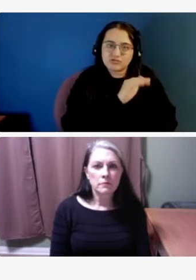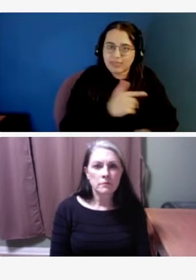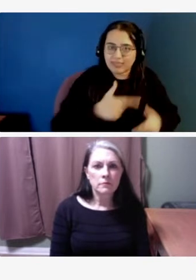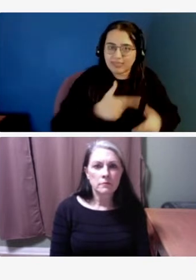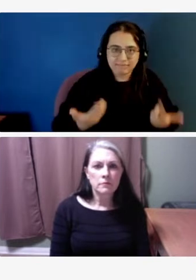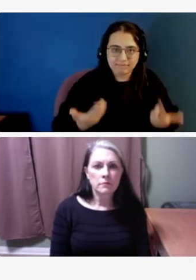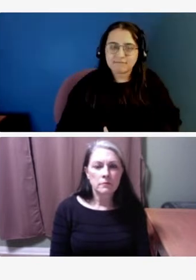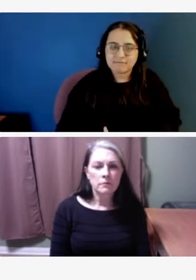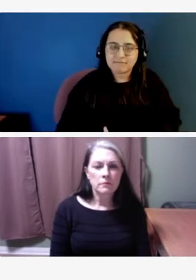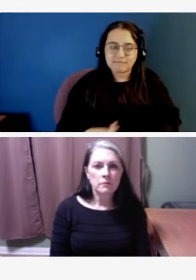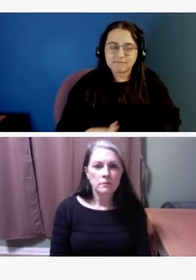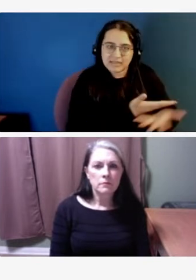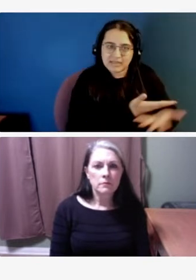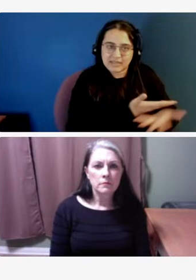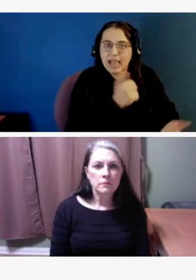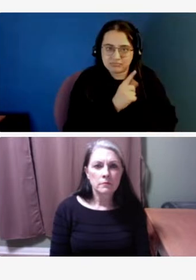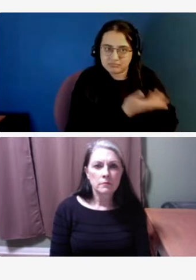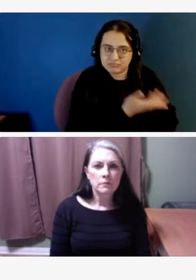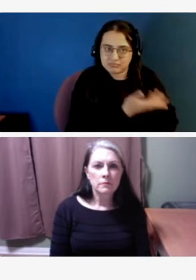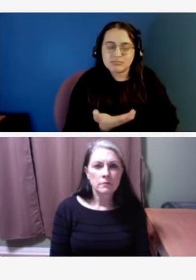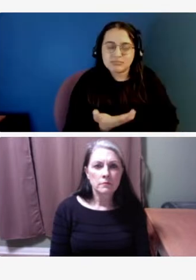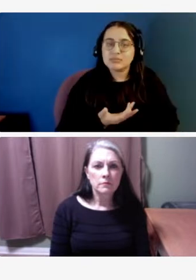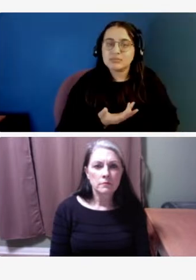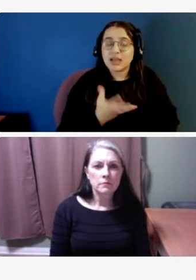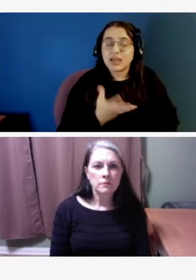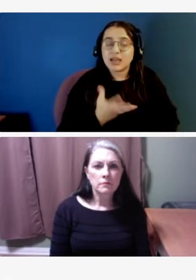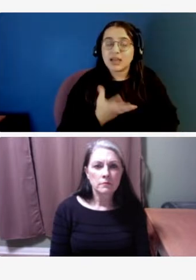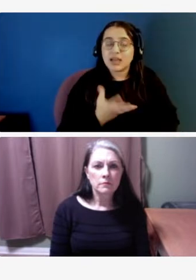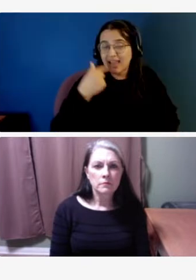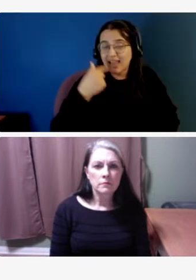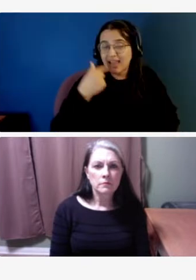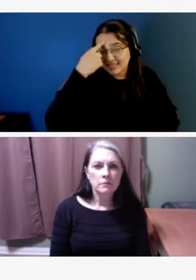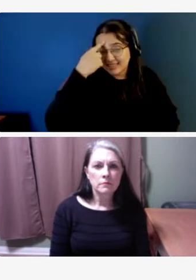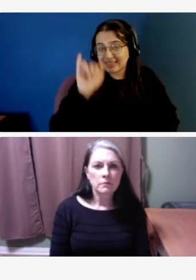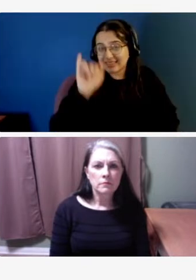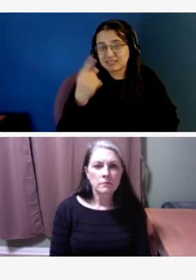I think that that's something we as a board need